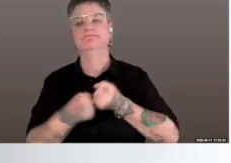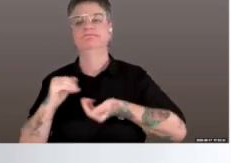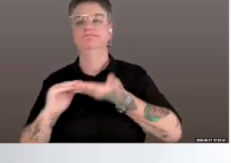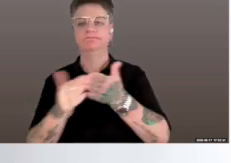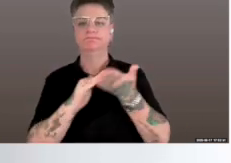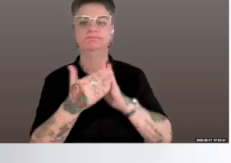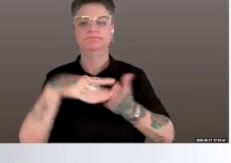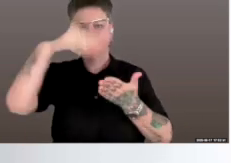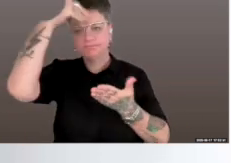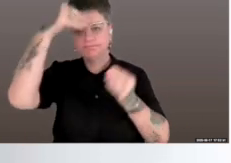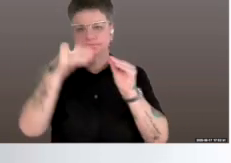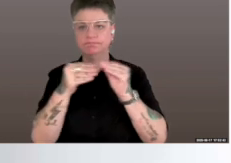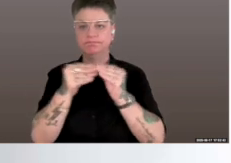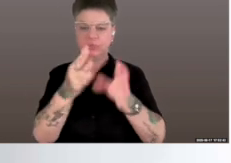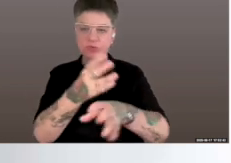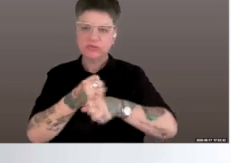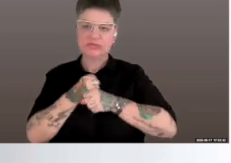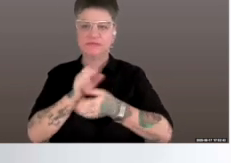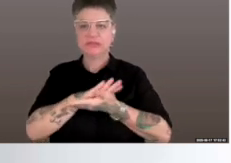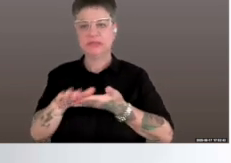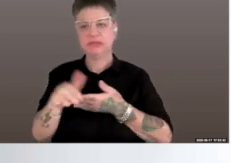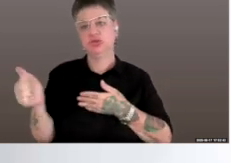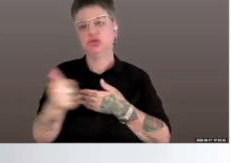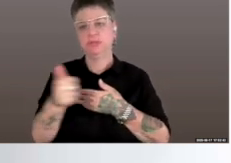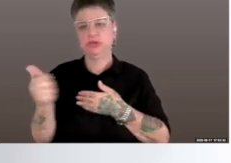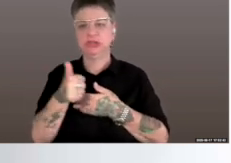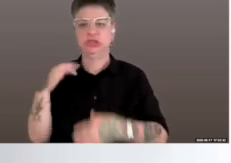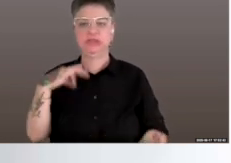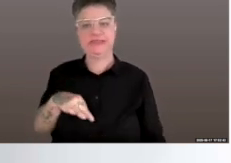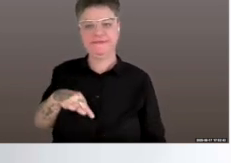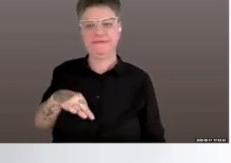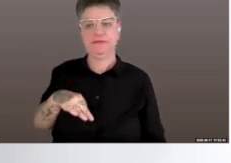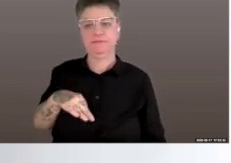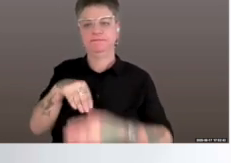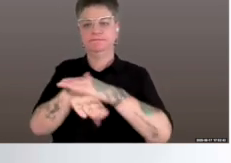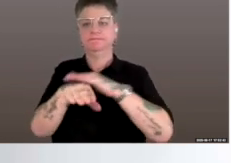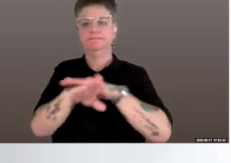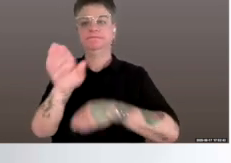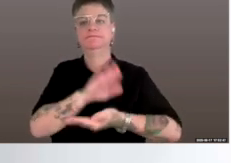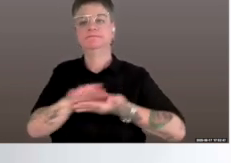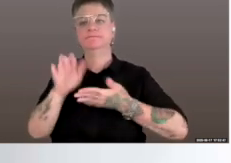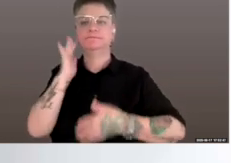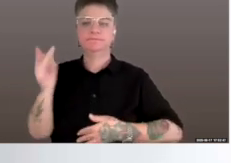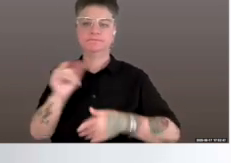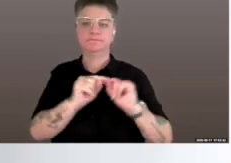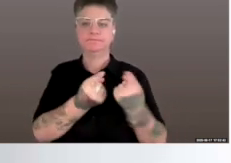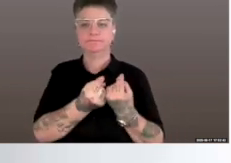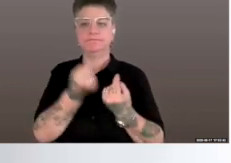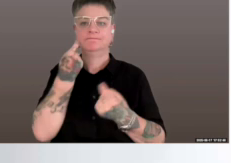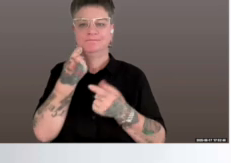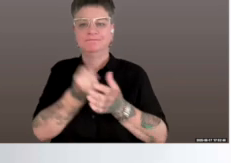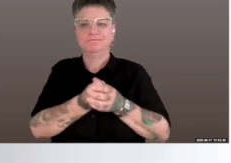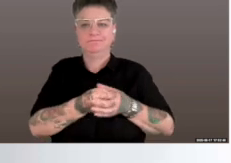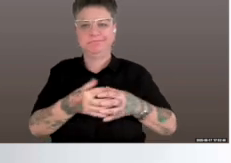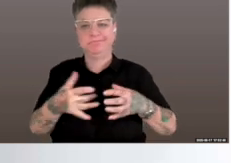supply chains and e-bike prices. Staff will consider altering the incentive structure in the event tariffs present significant barriers